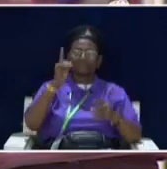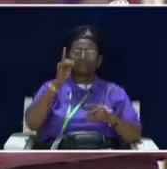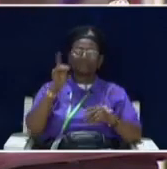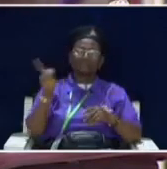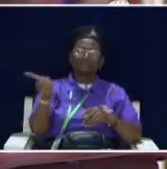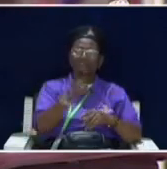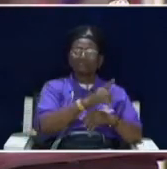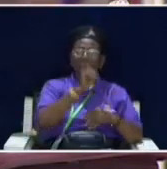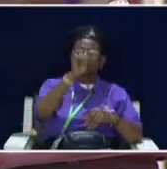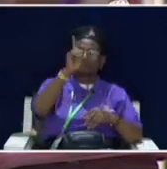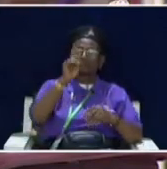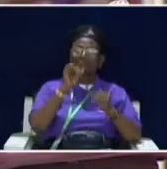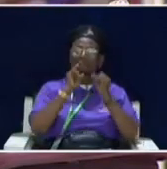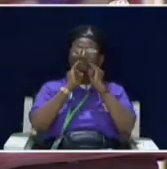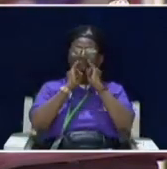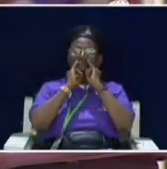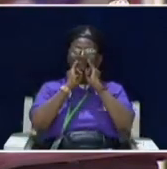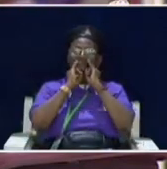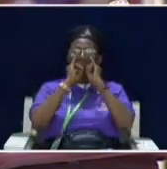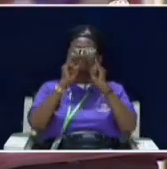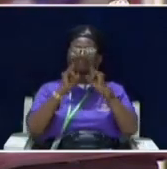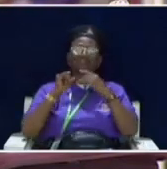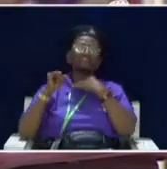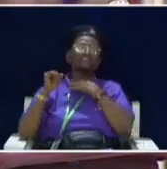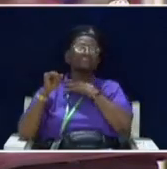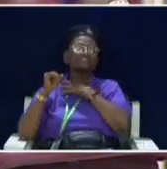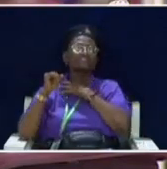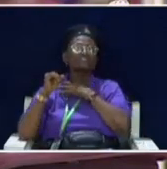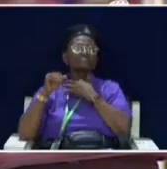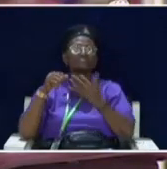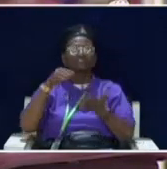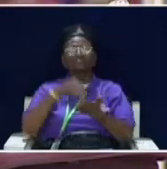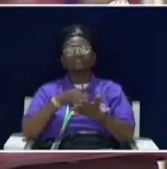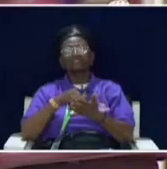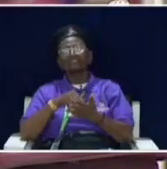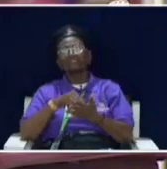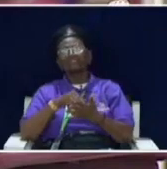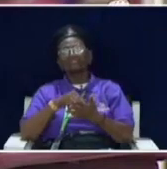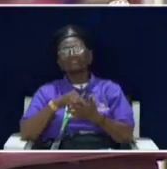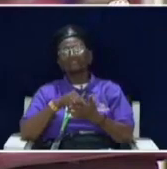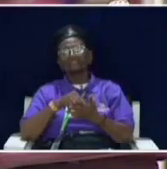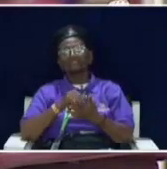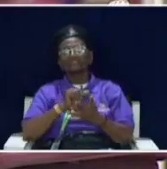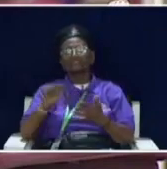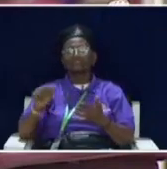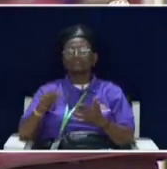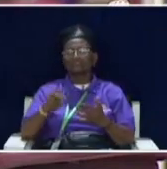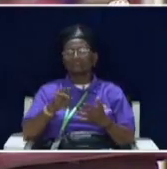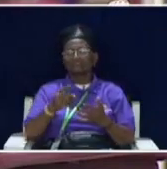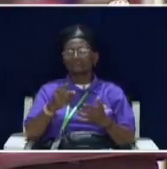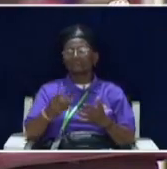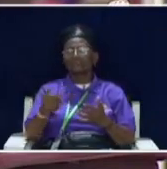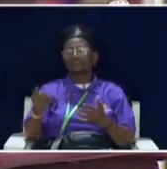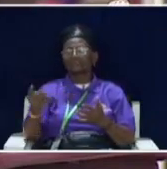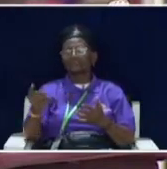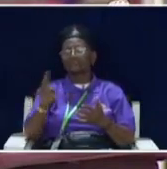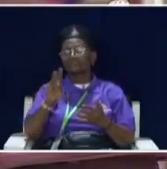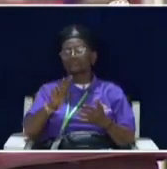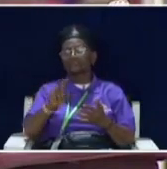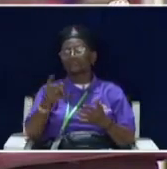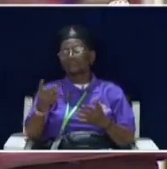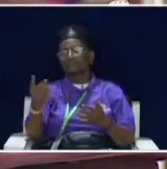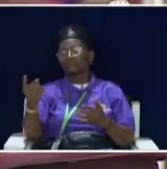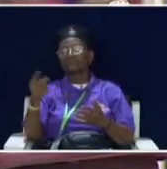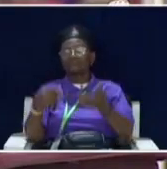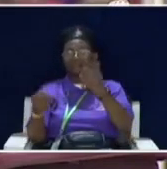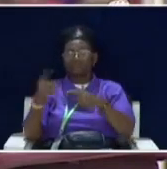kun si alaye re kan fun yin. Again, a couple came to church at Ebute Meta. Àwọn